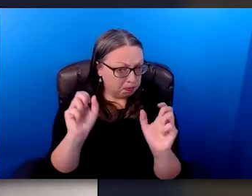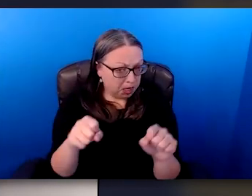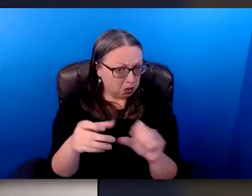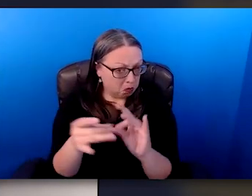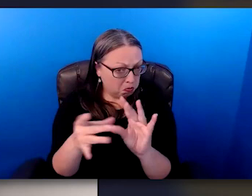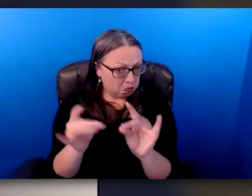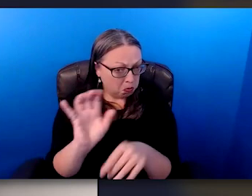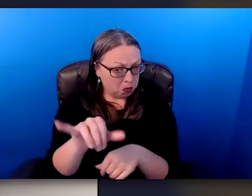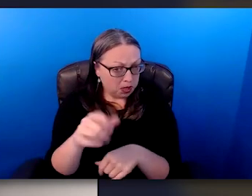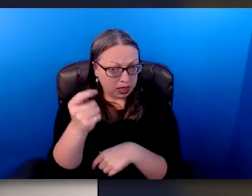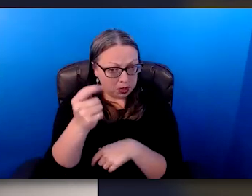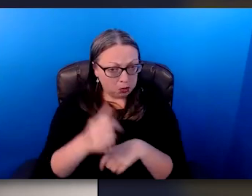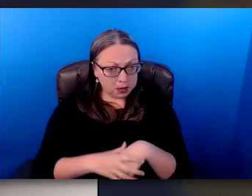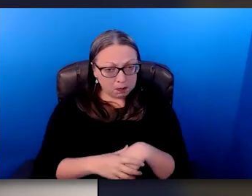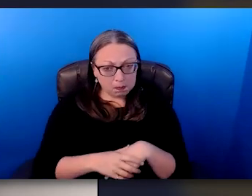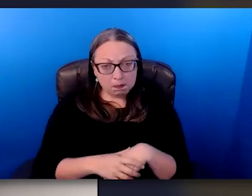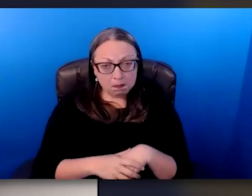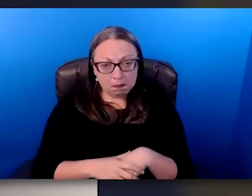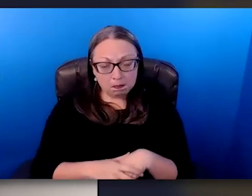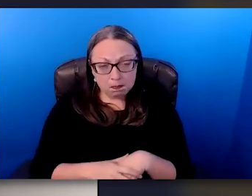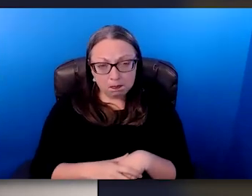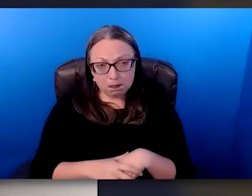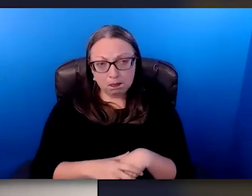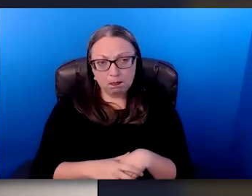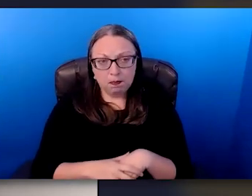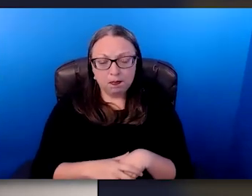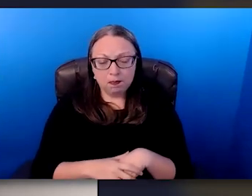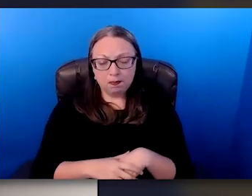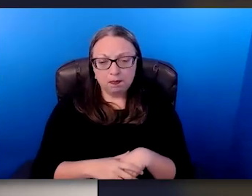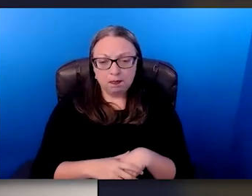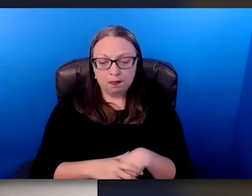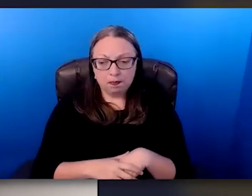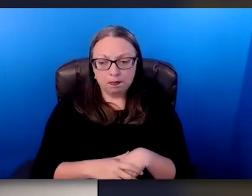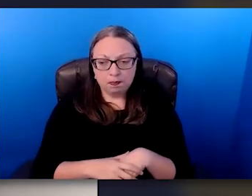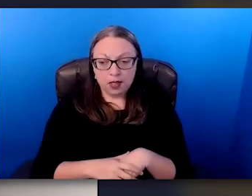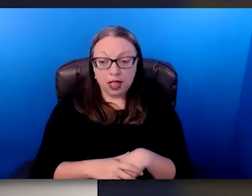second aspect of how it's affecting us. Well, I'll just say that,